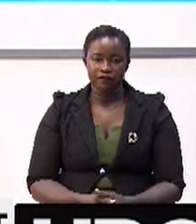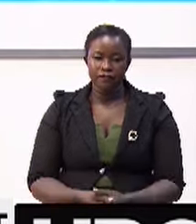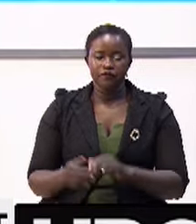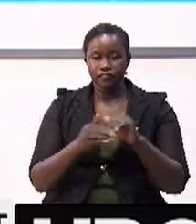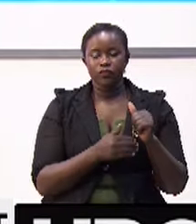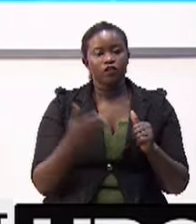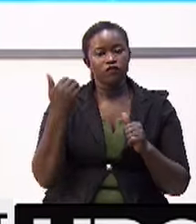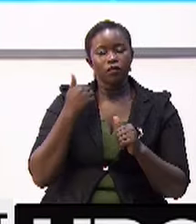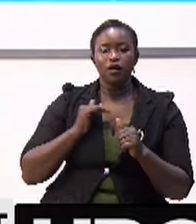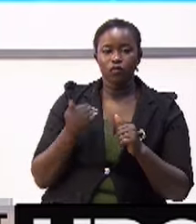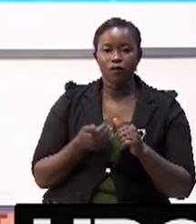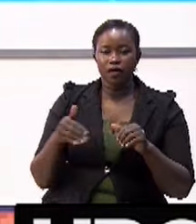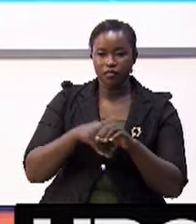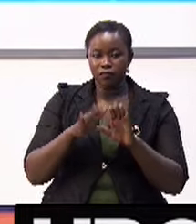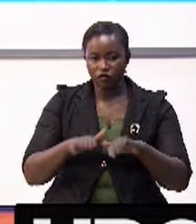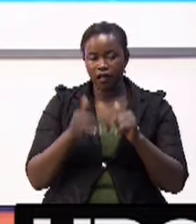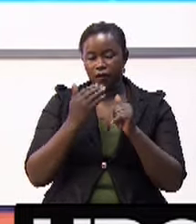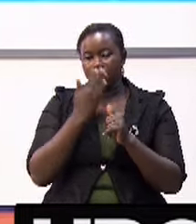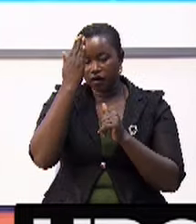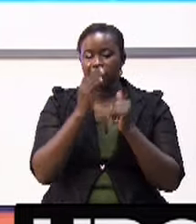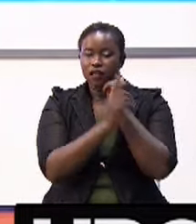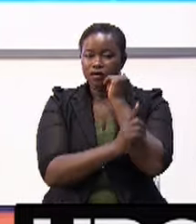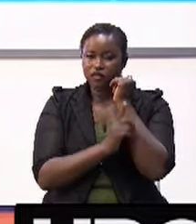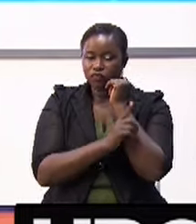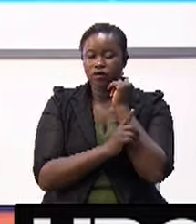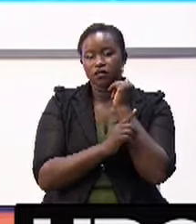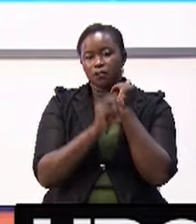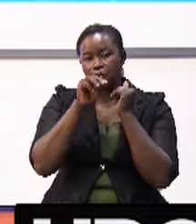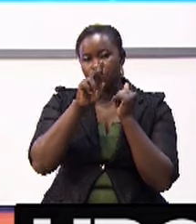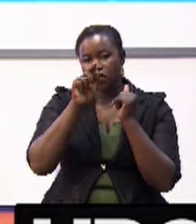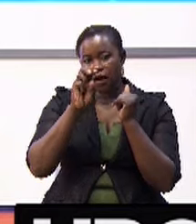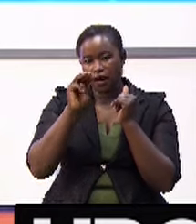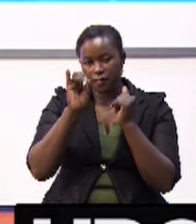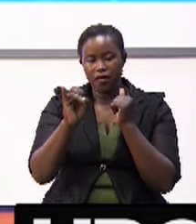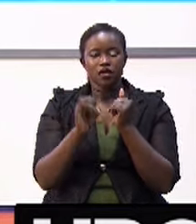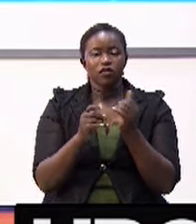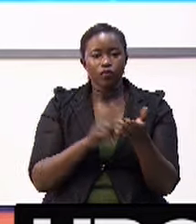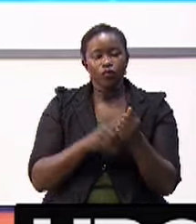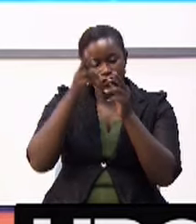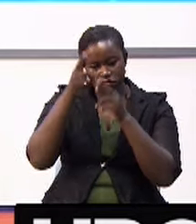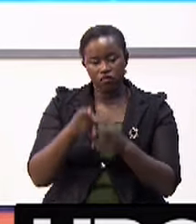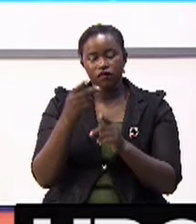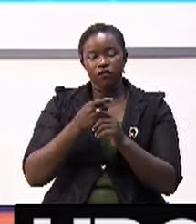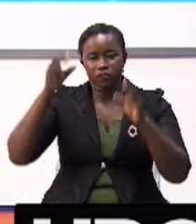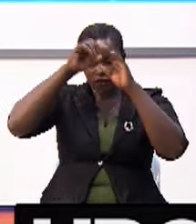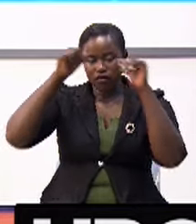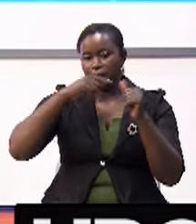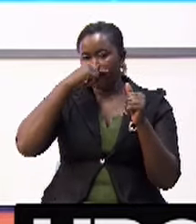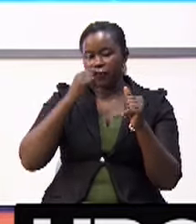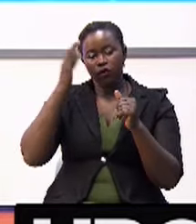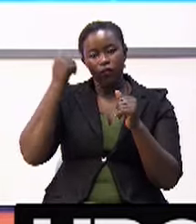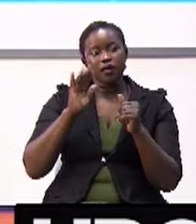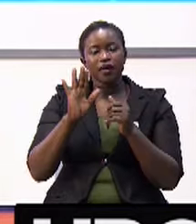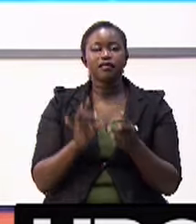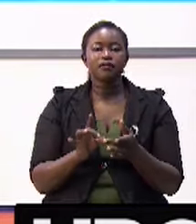A former woman member of parliament from Mbarara district, Rosette Christine Mutambi, has received recognition from President Yoweri Museveni for her